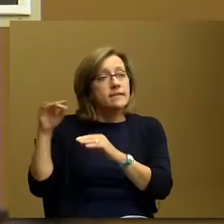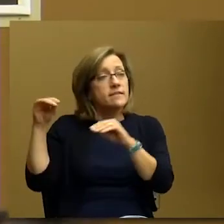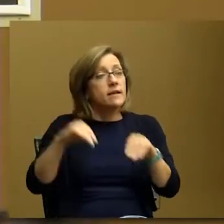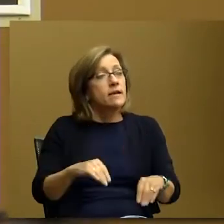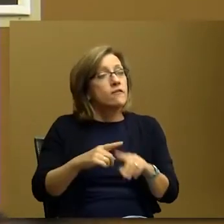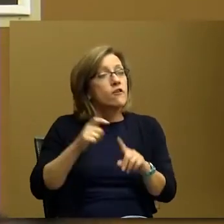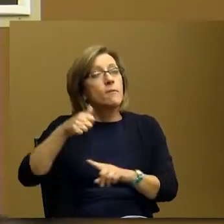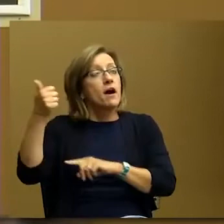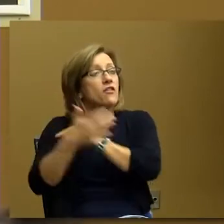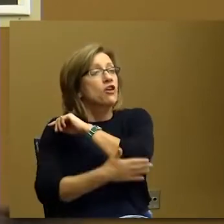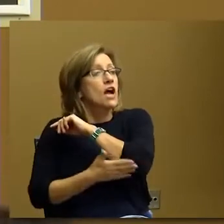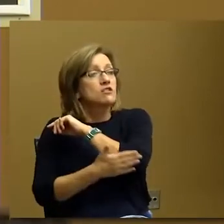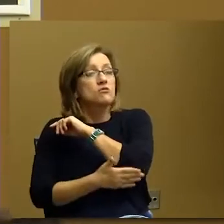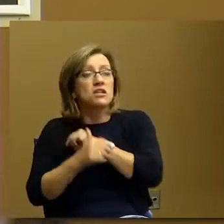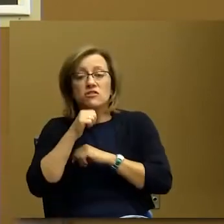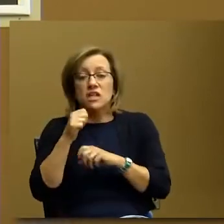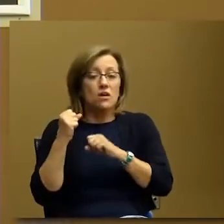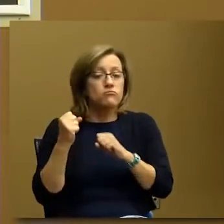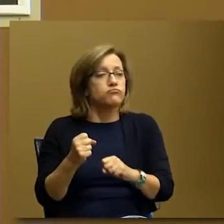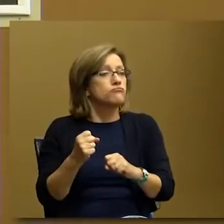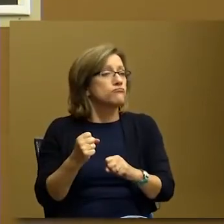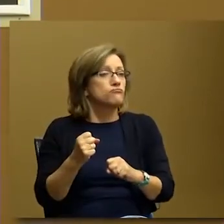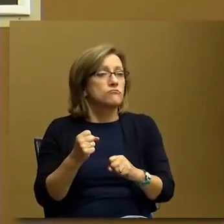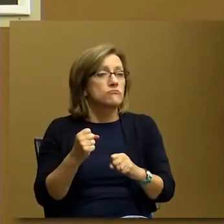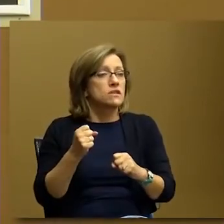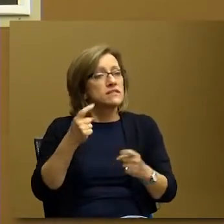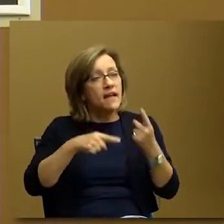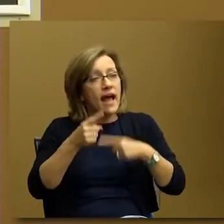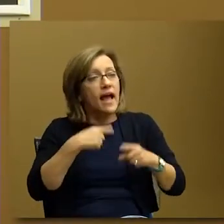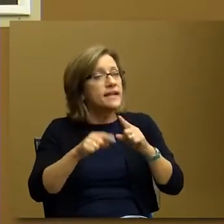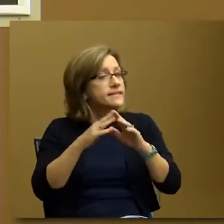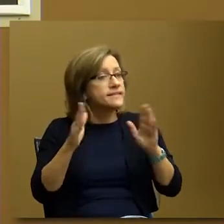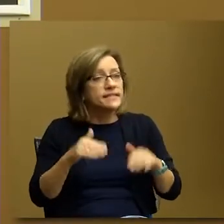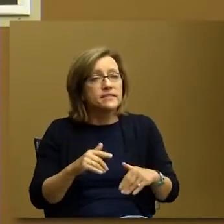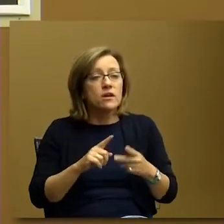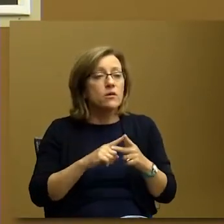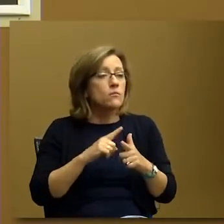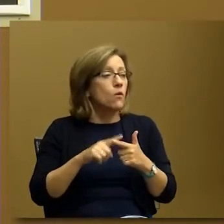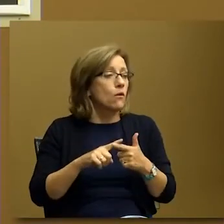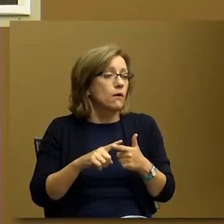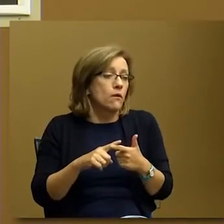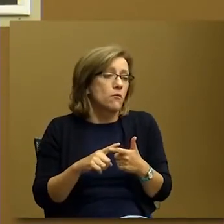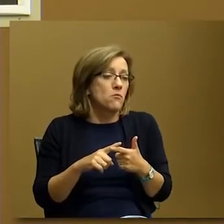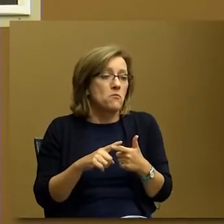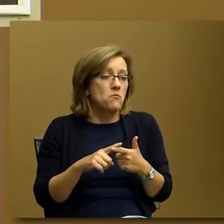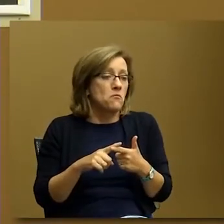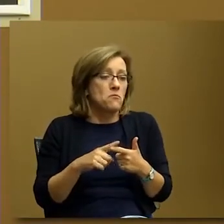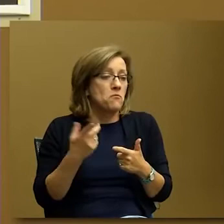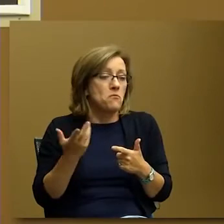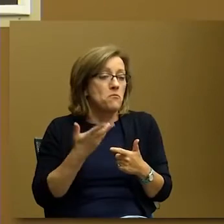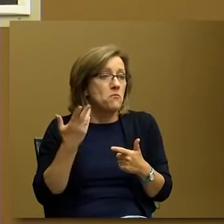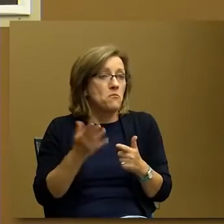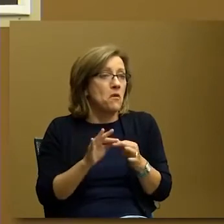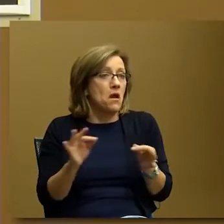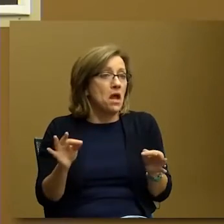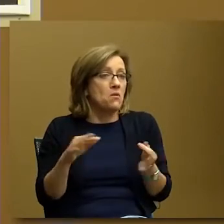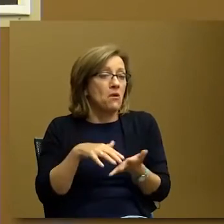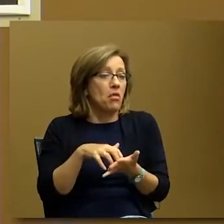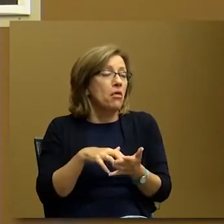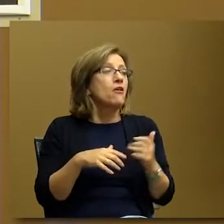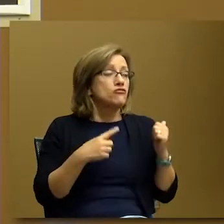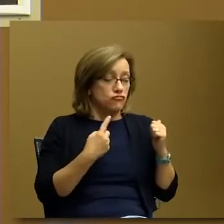who don't have a solid sign system or Right. English